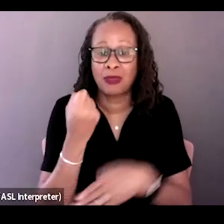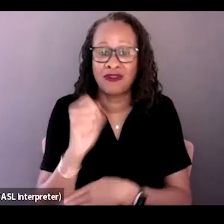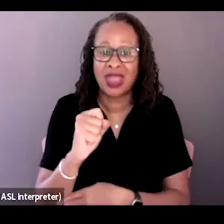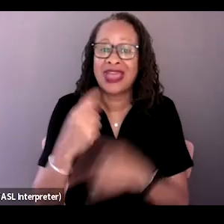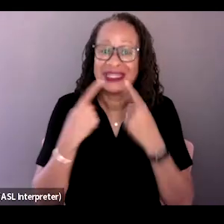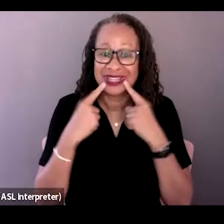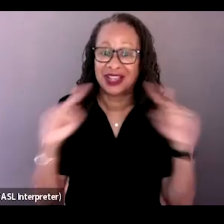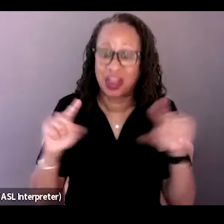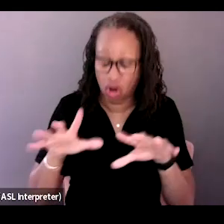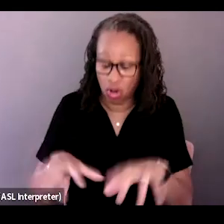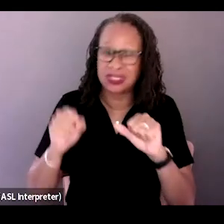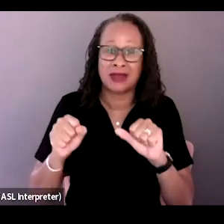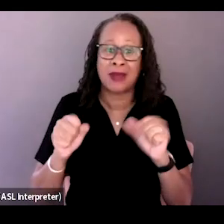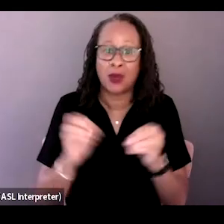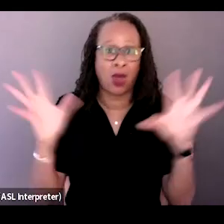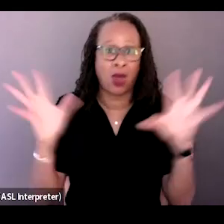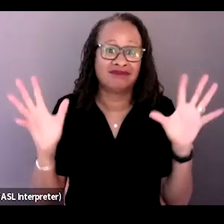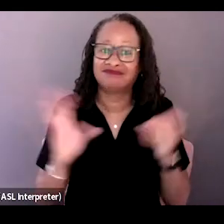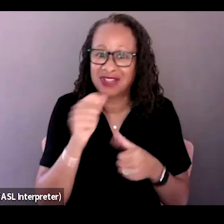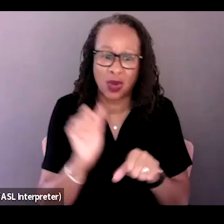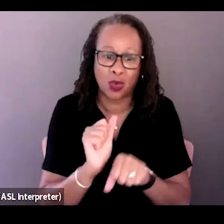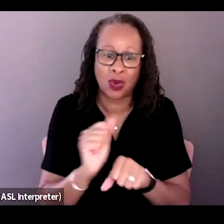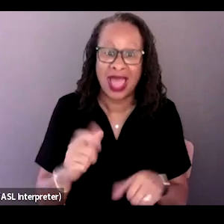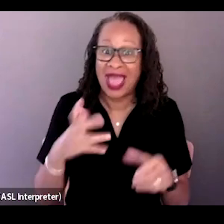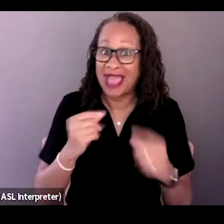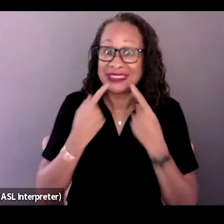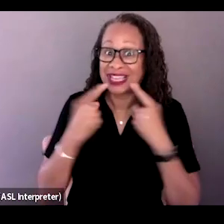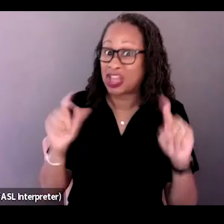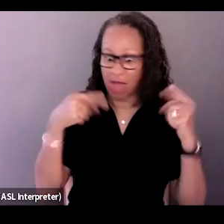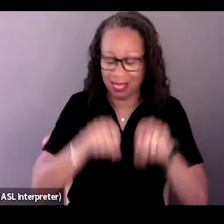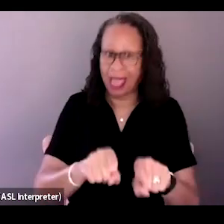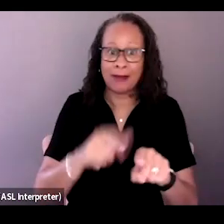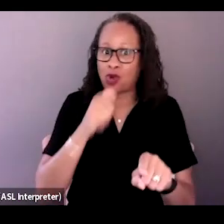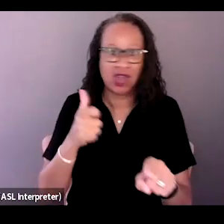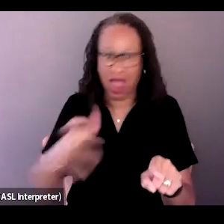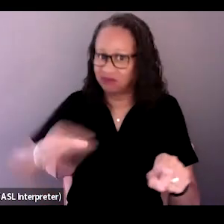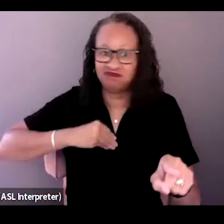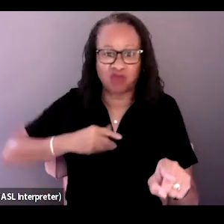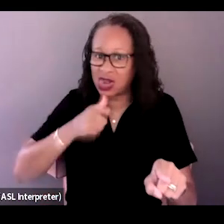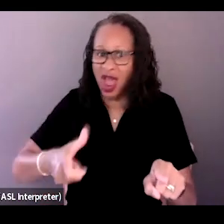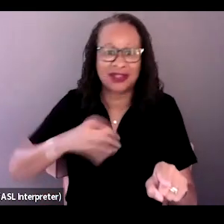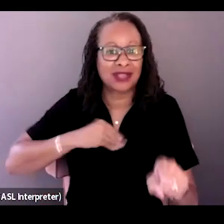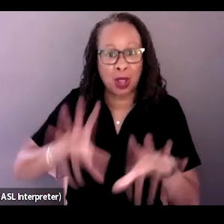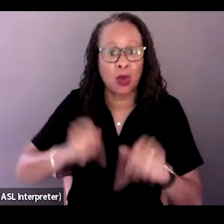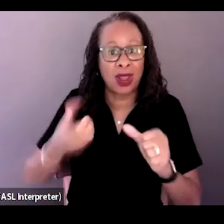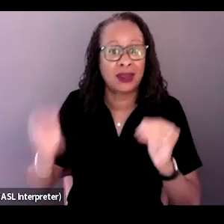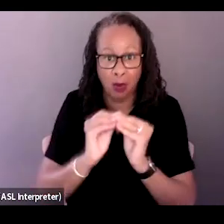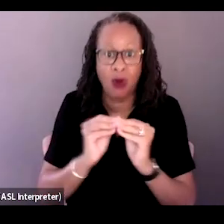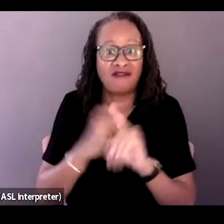obsolete. And so, yeah, and to declare their non-alignment very vocally, we are not aligned. Exactly.